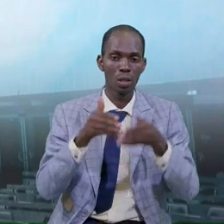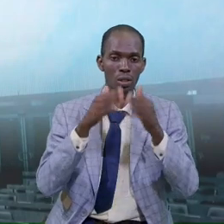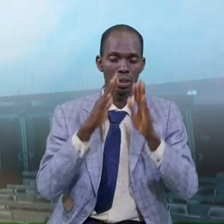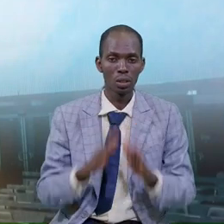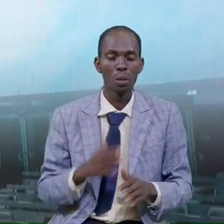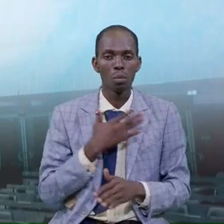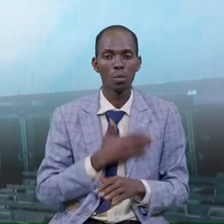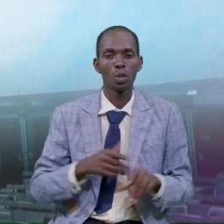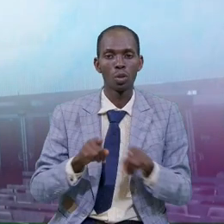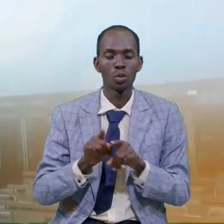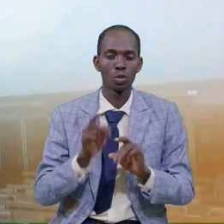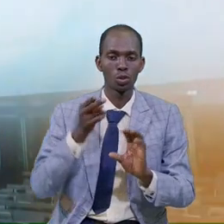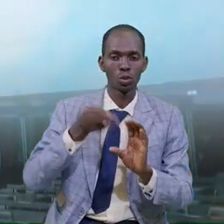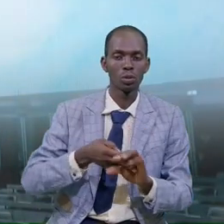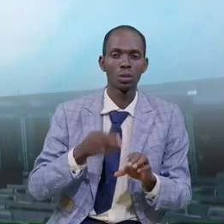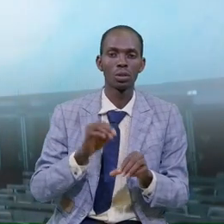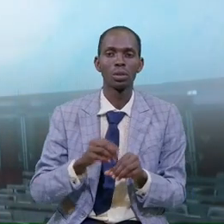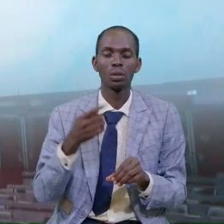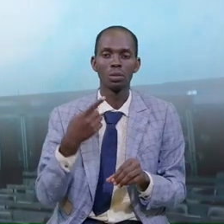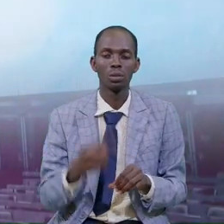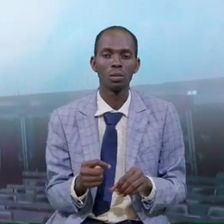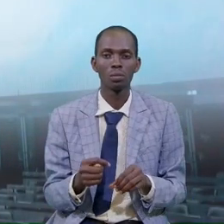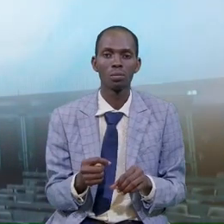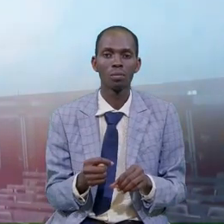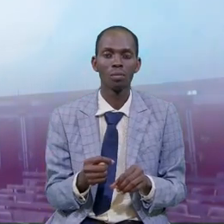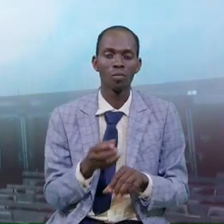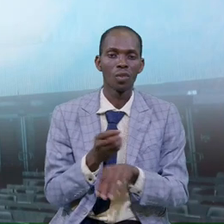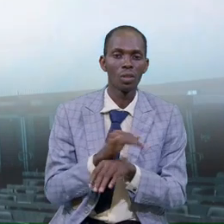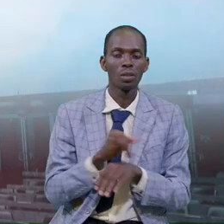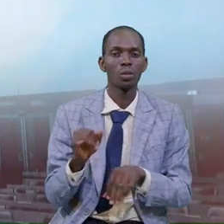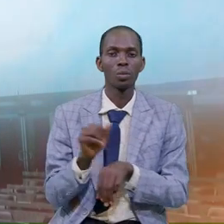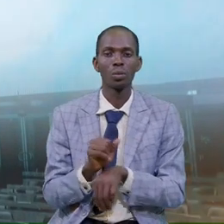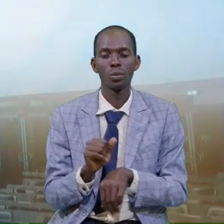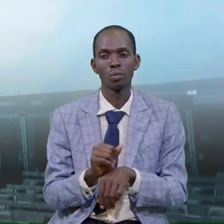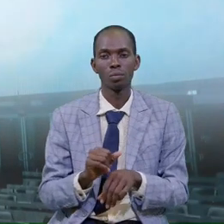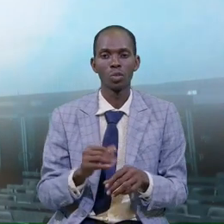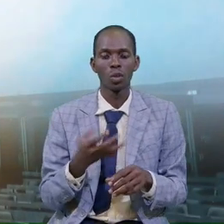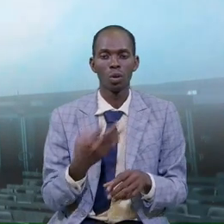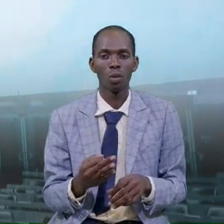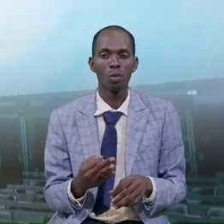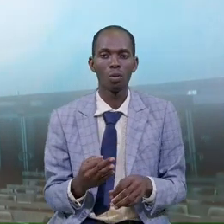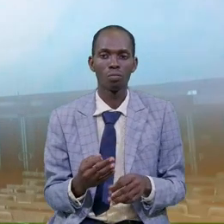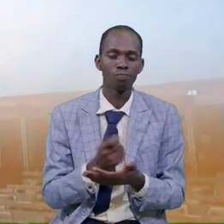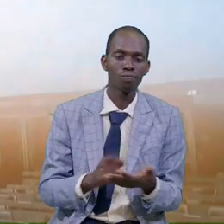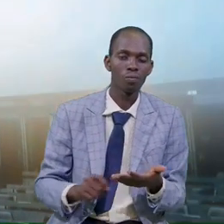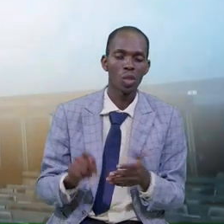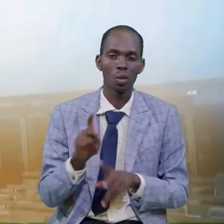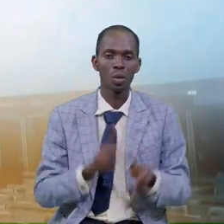the writing down the names of those who have decided for